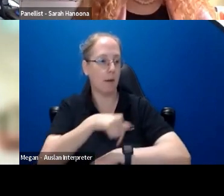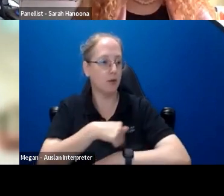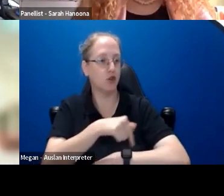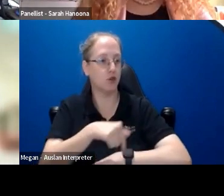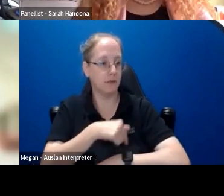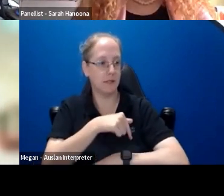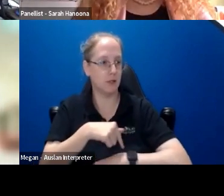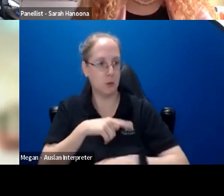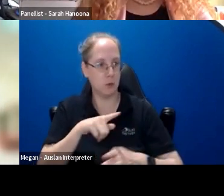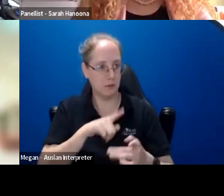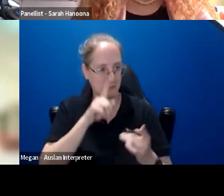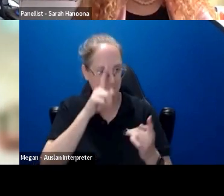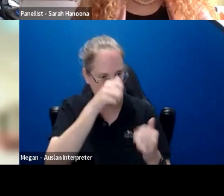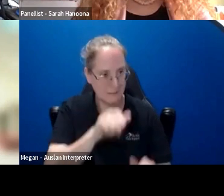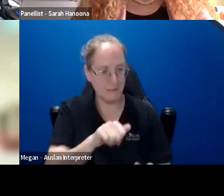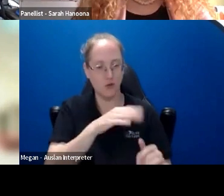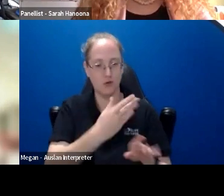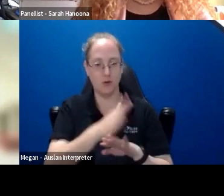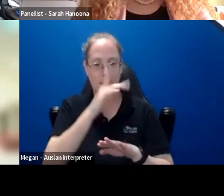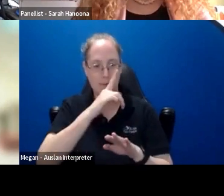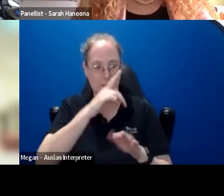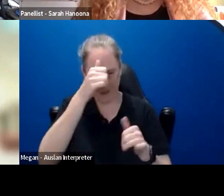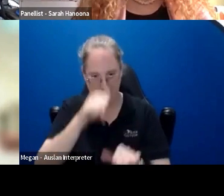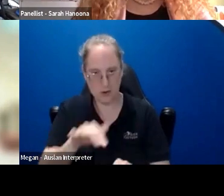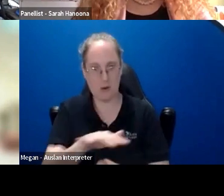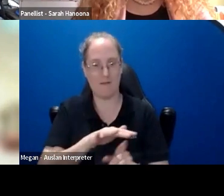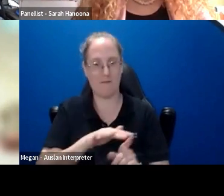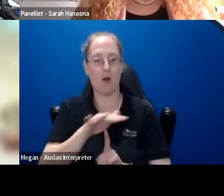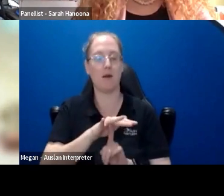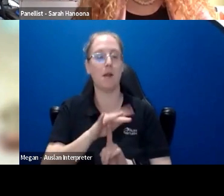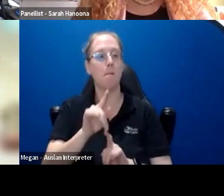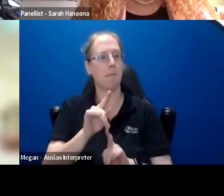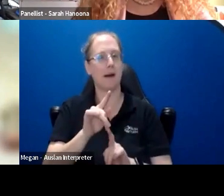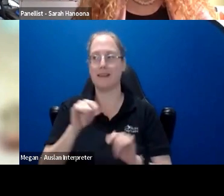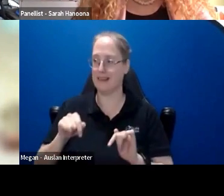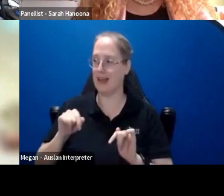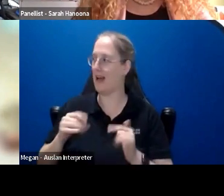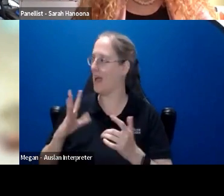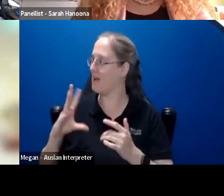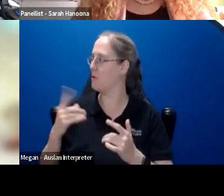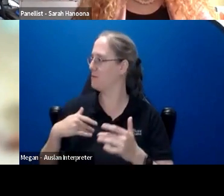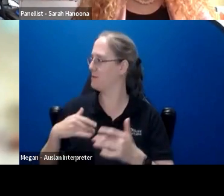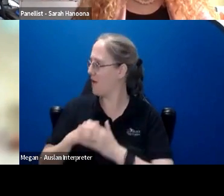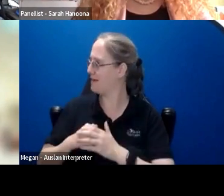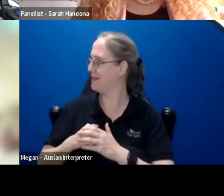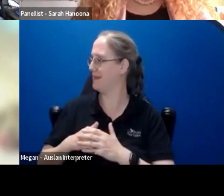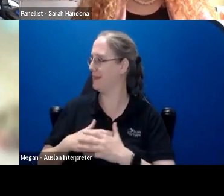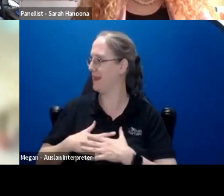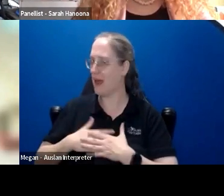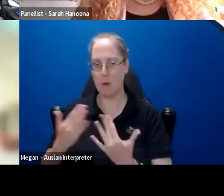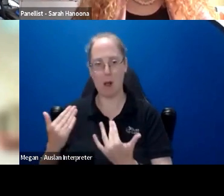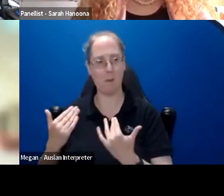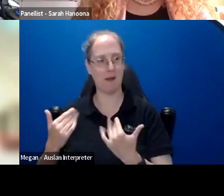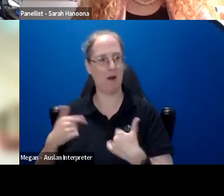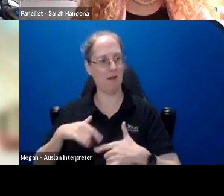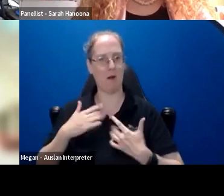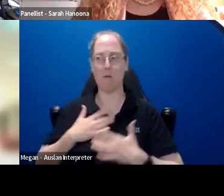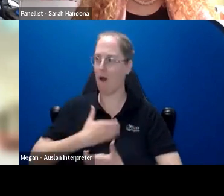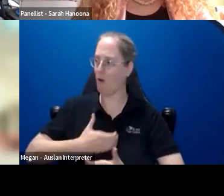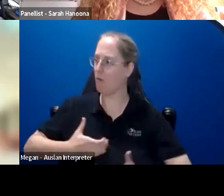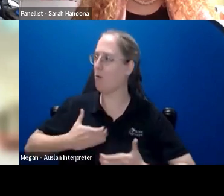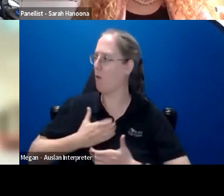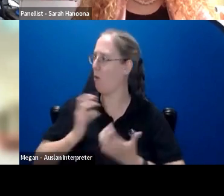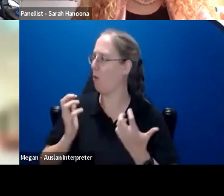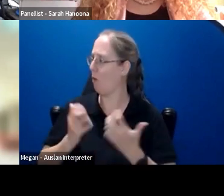to new people and get to a new environment. But when I saw everyone so friendly and so welcoming, I felt myself so comfortable, and I knew that